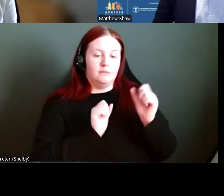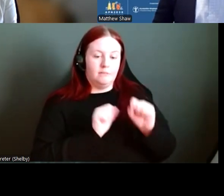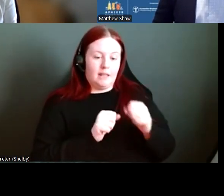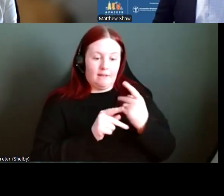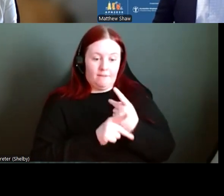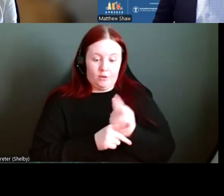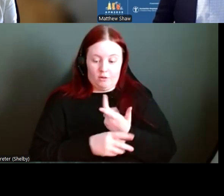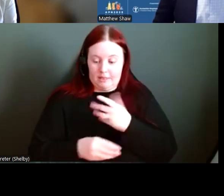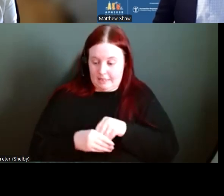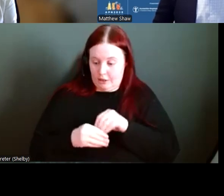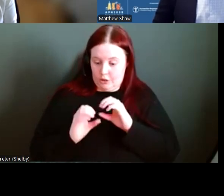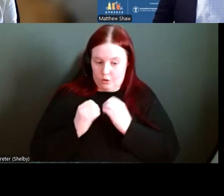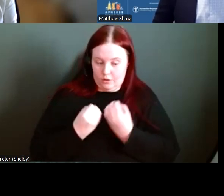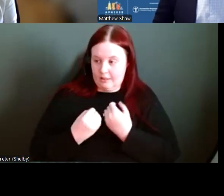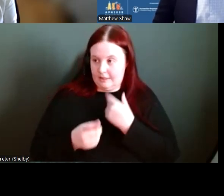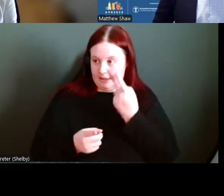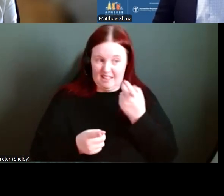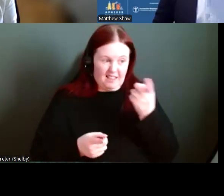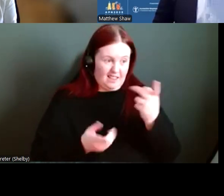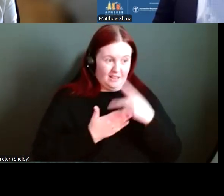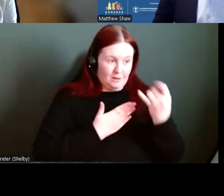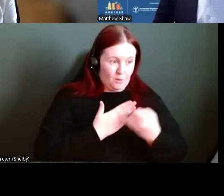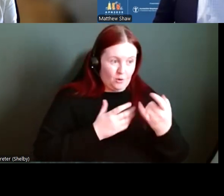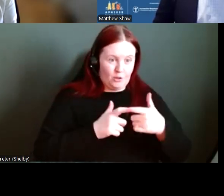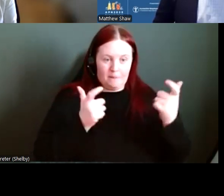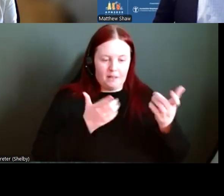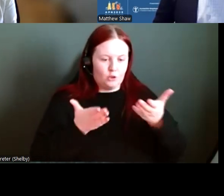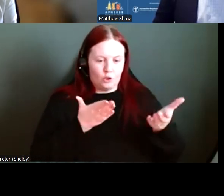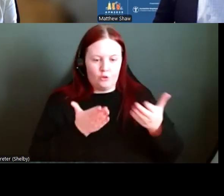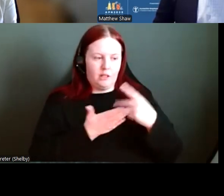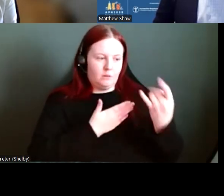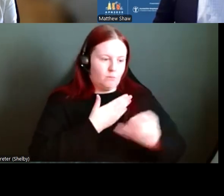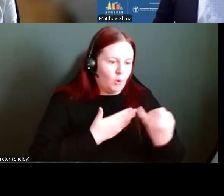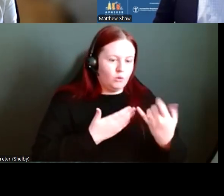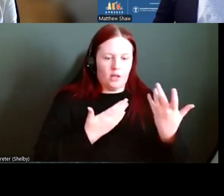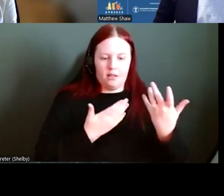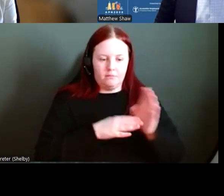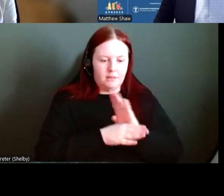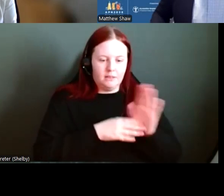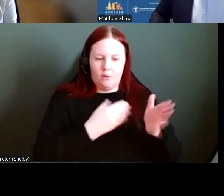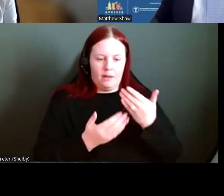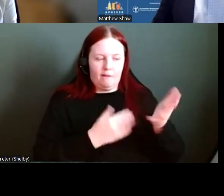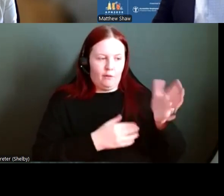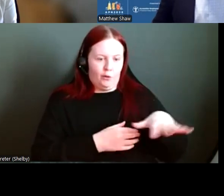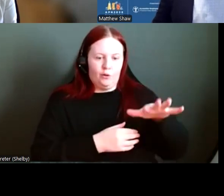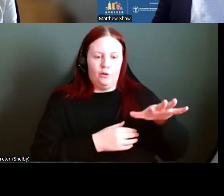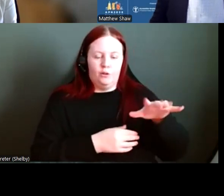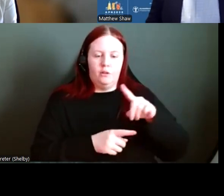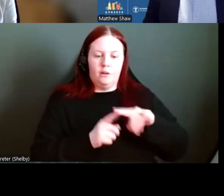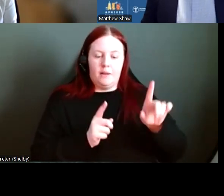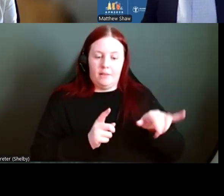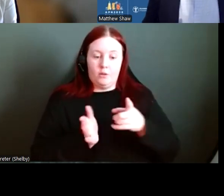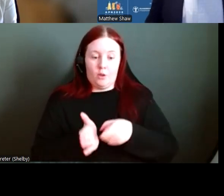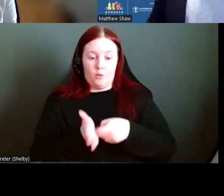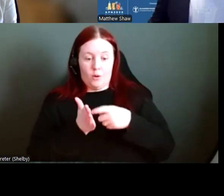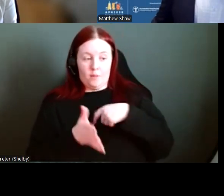say, look at this high profile product, feature, service, whatever it may be. And these were the requirements that we built in from the top,